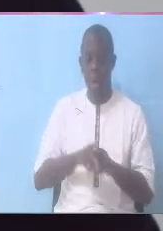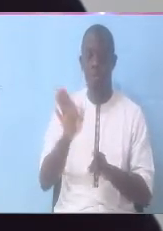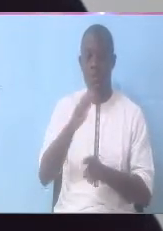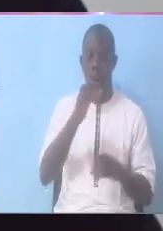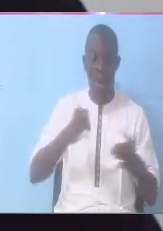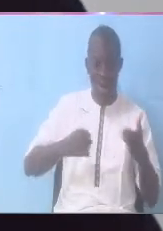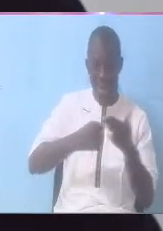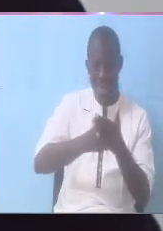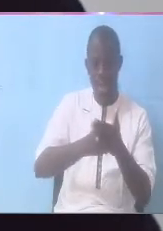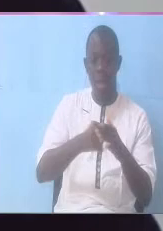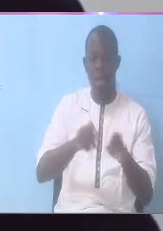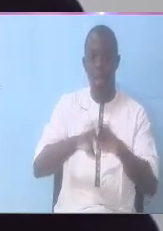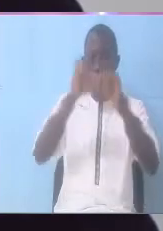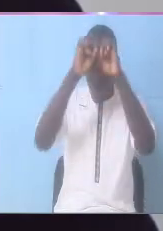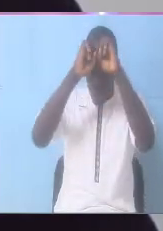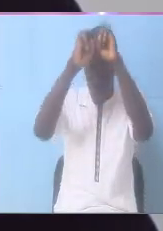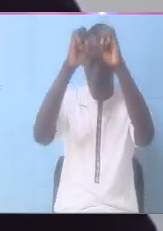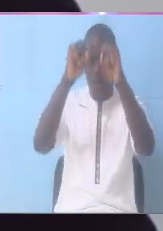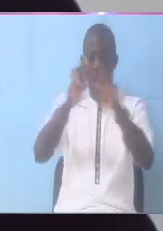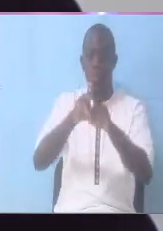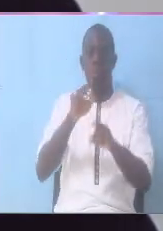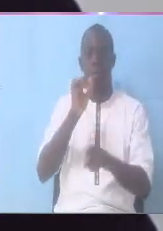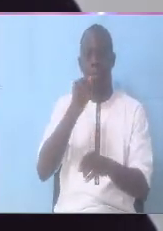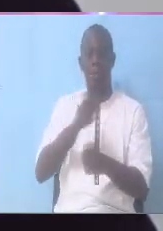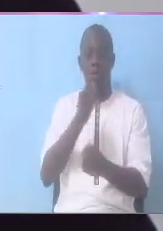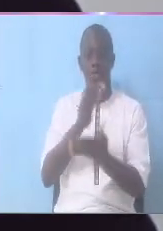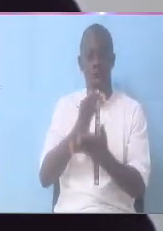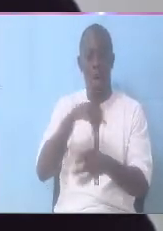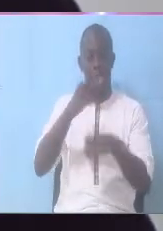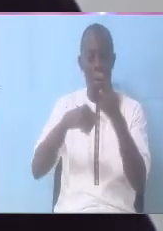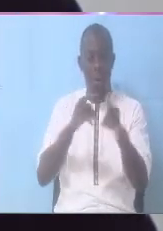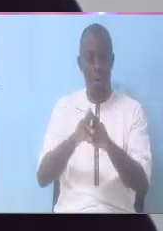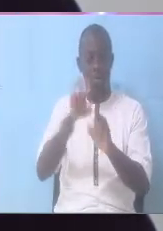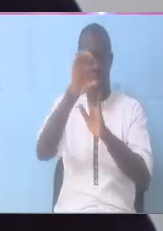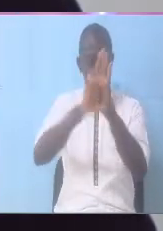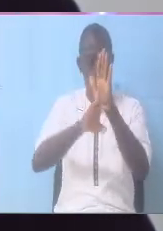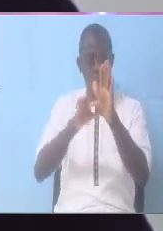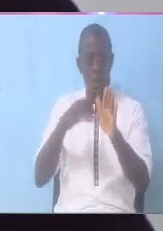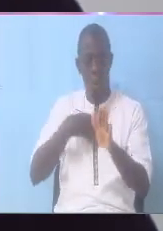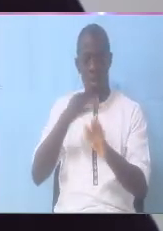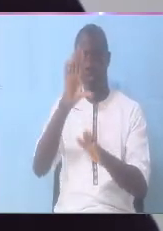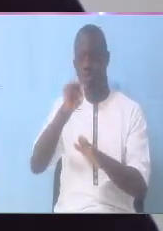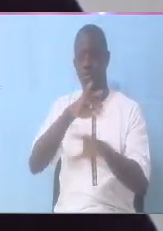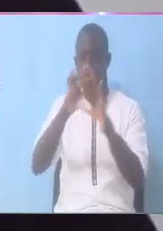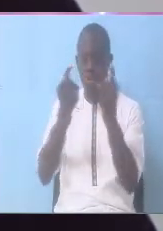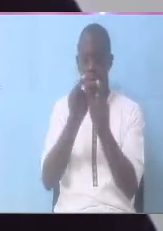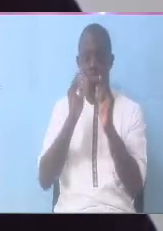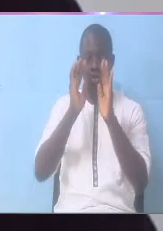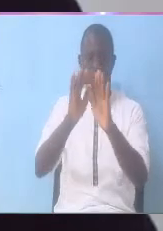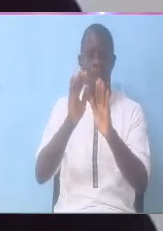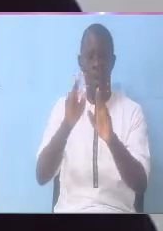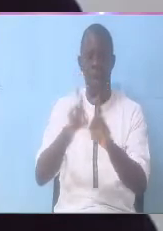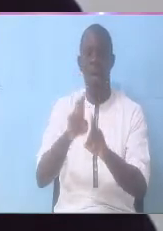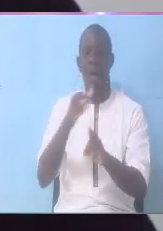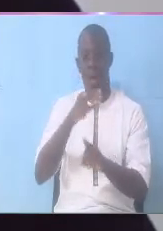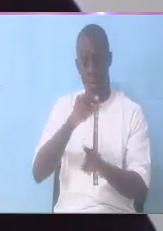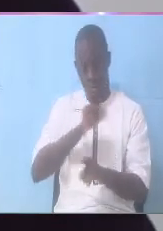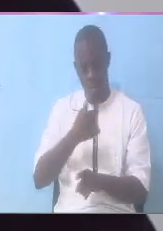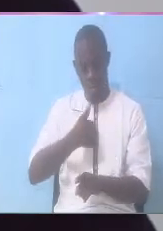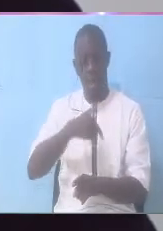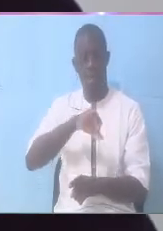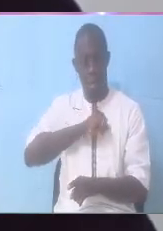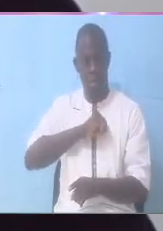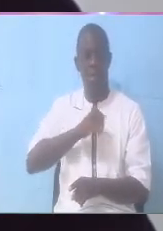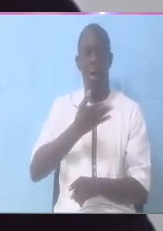they make sure the constitution of the country has been followed and stopped him or whosoever it is, I have also the right to say they apply the rules